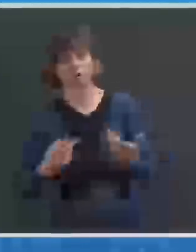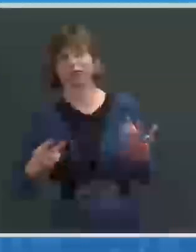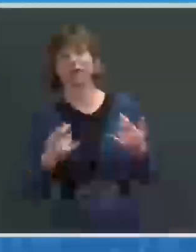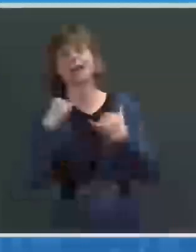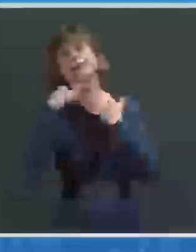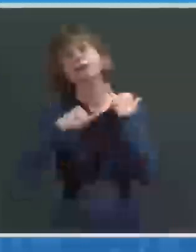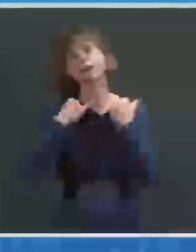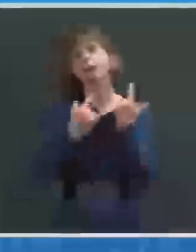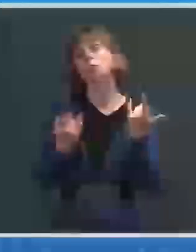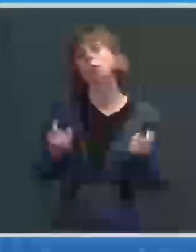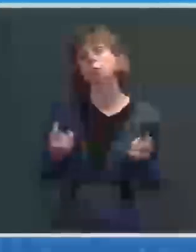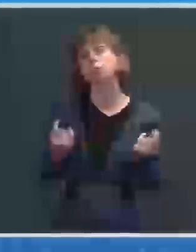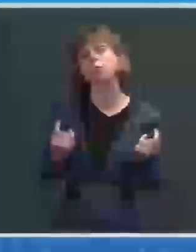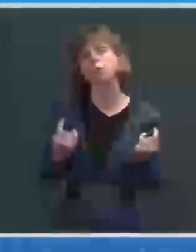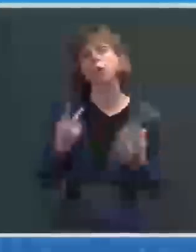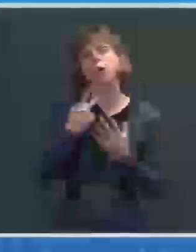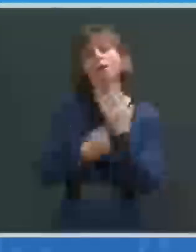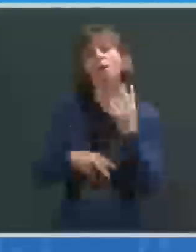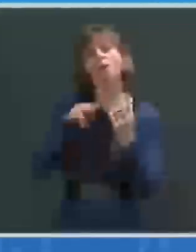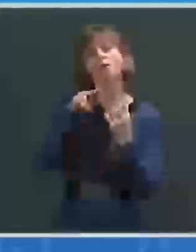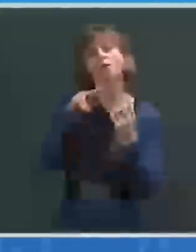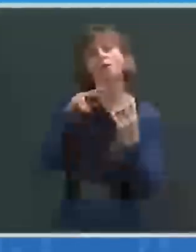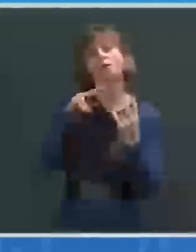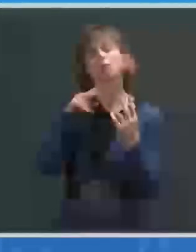game is that both of the